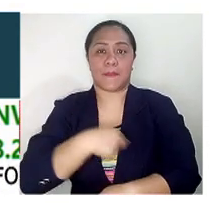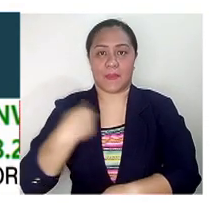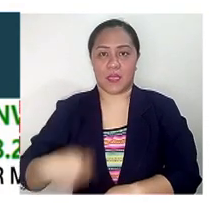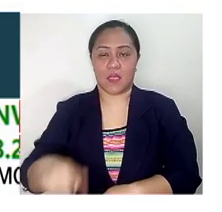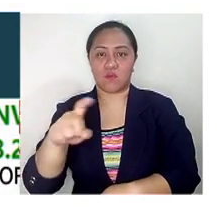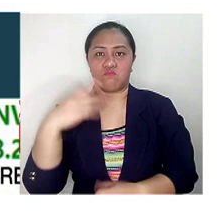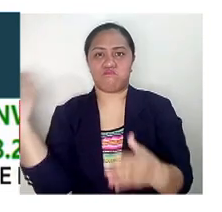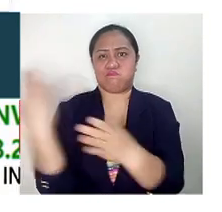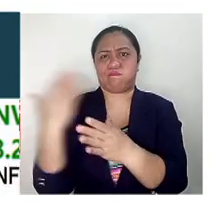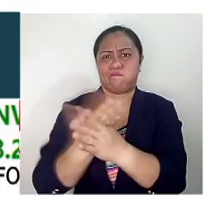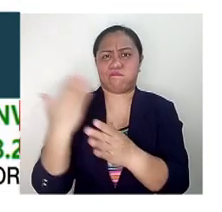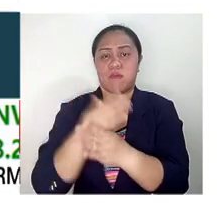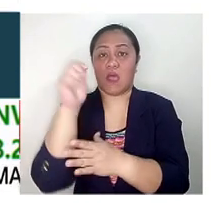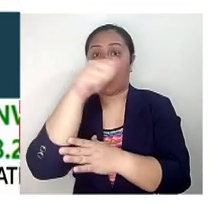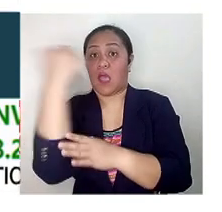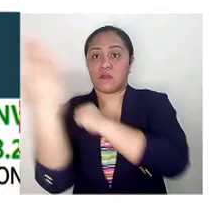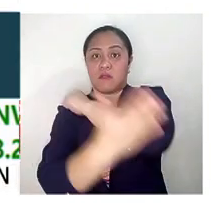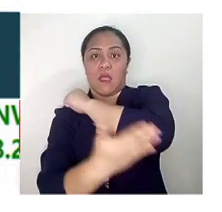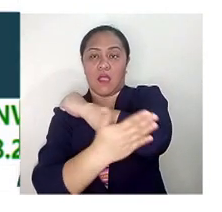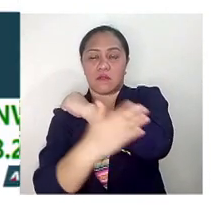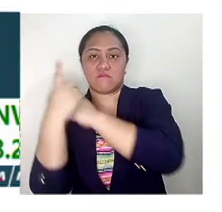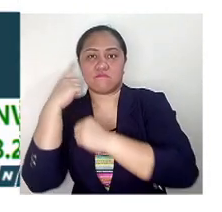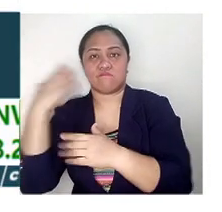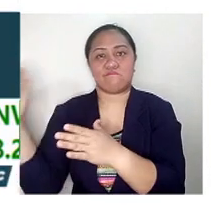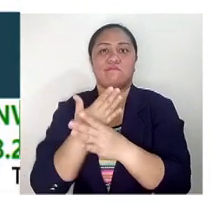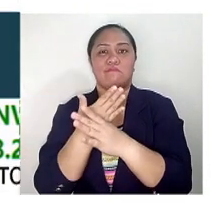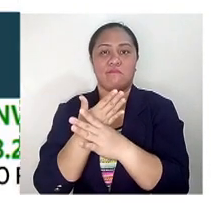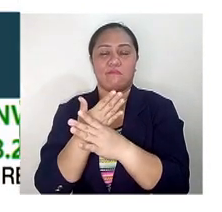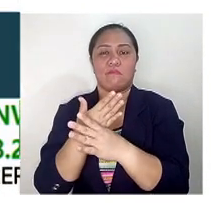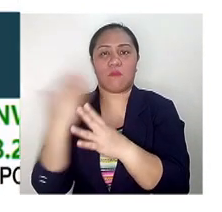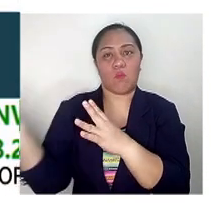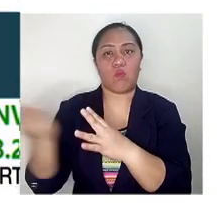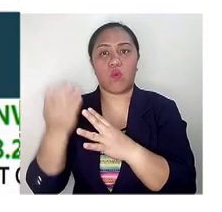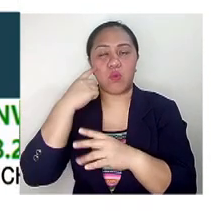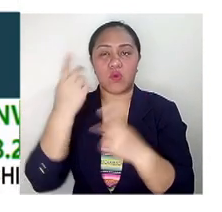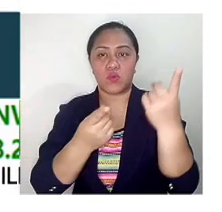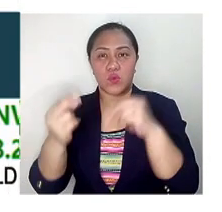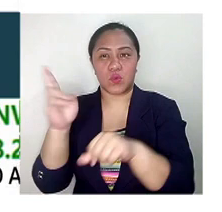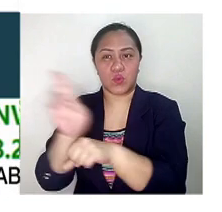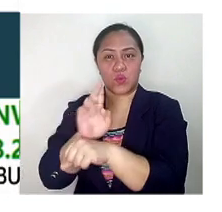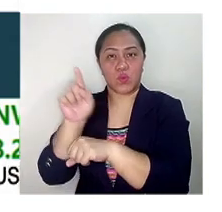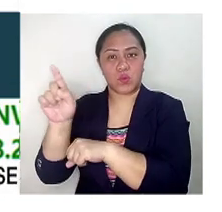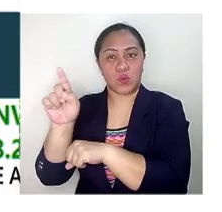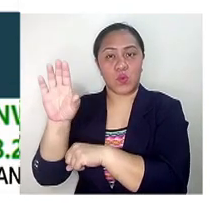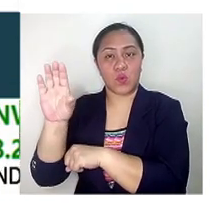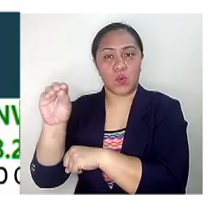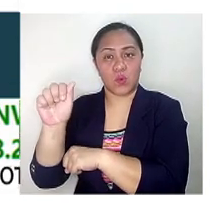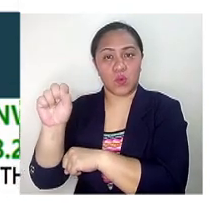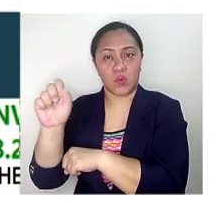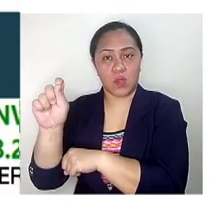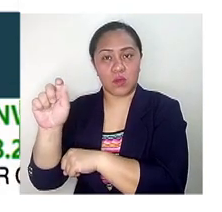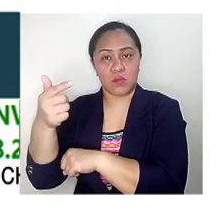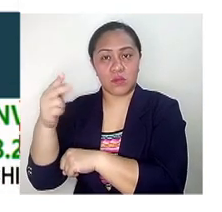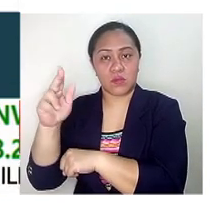activities of other countries. No, so. We've monitored their Coast Guard ships using these bases as a way to extend